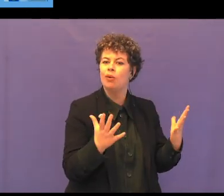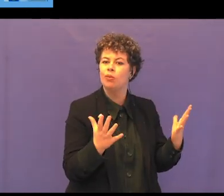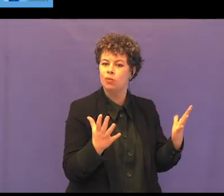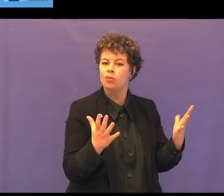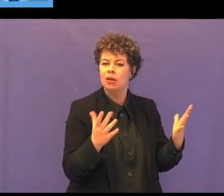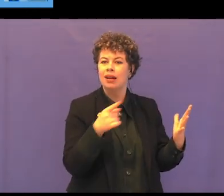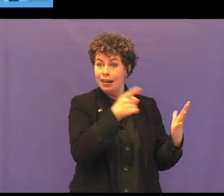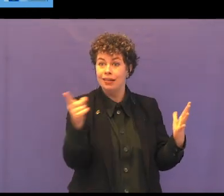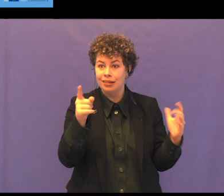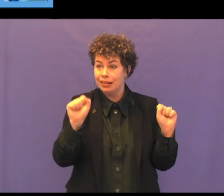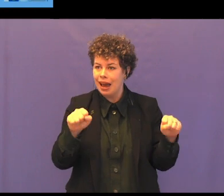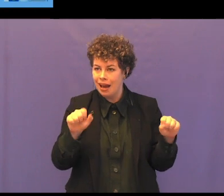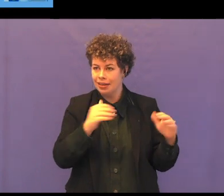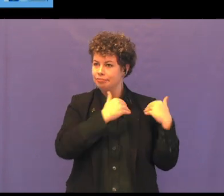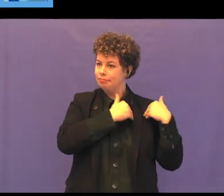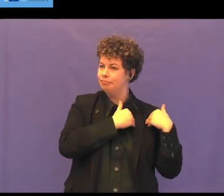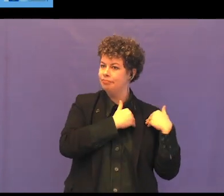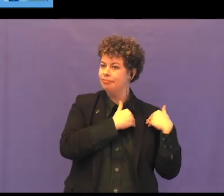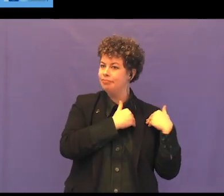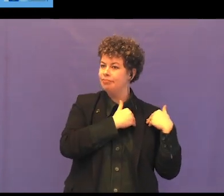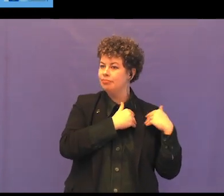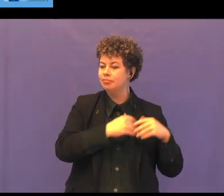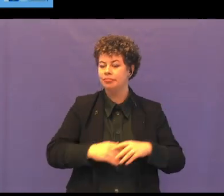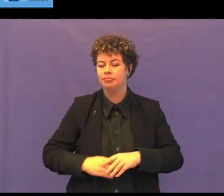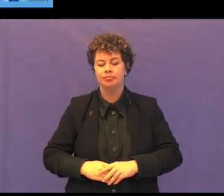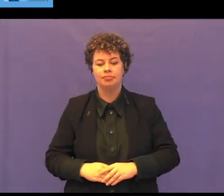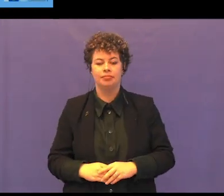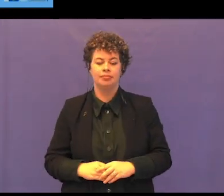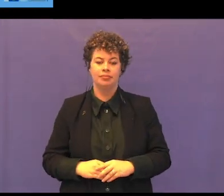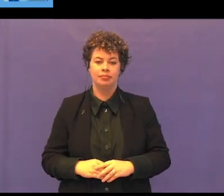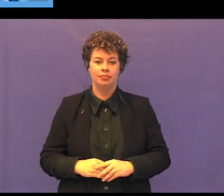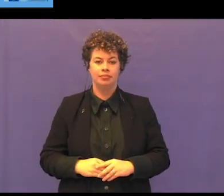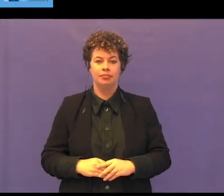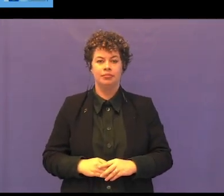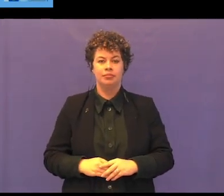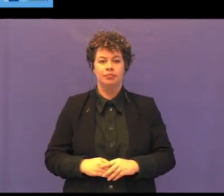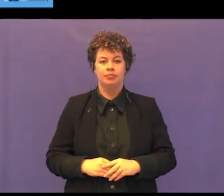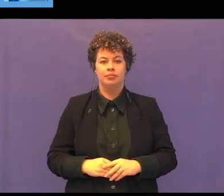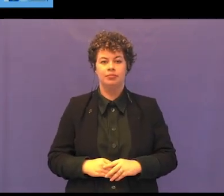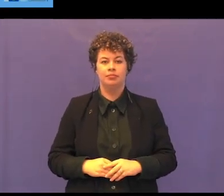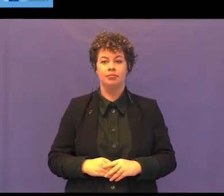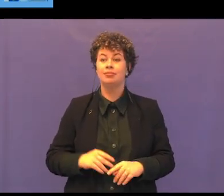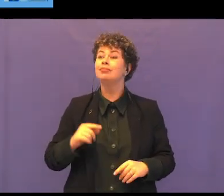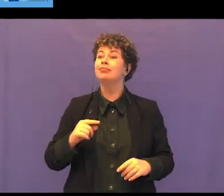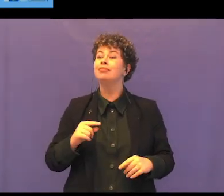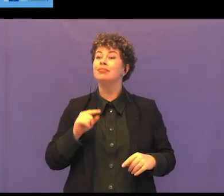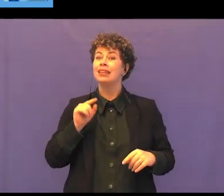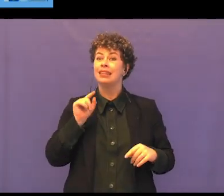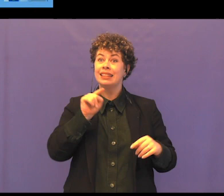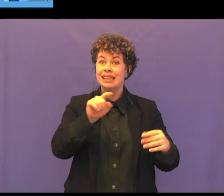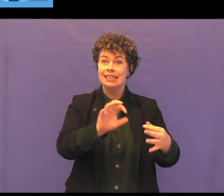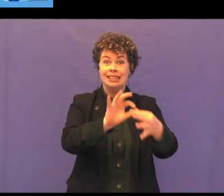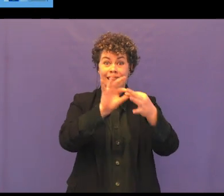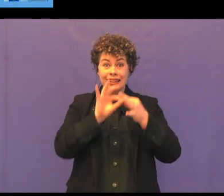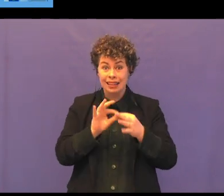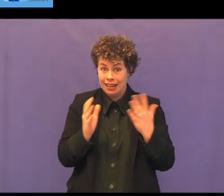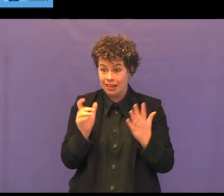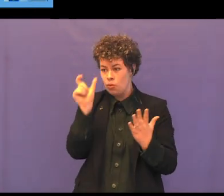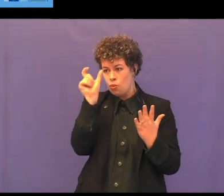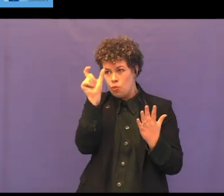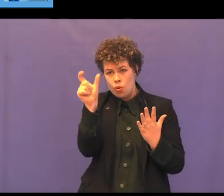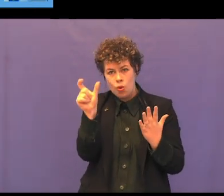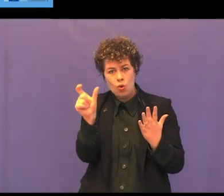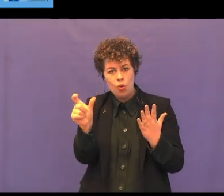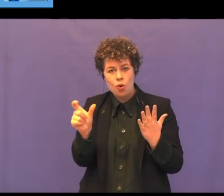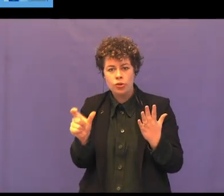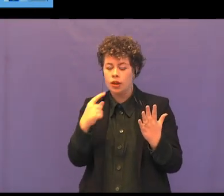much in keeping with this notion of the power of words. Why I think words are powerful in terms of